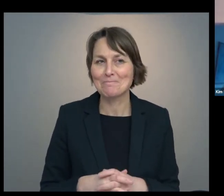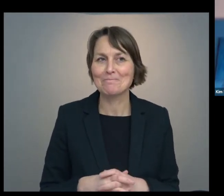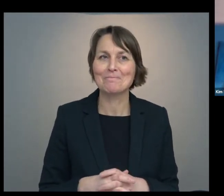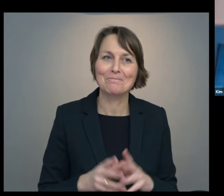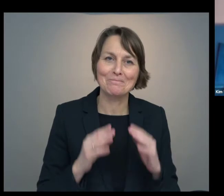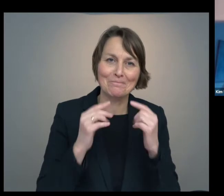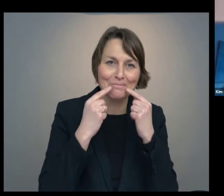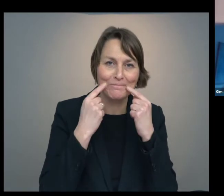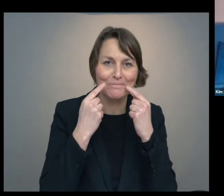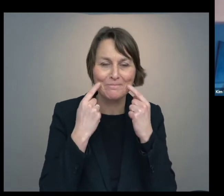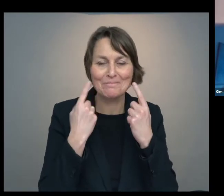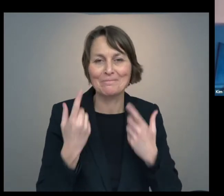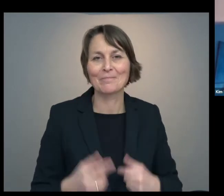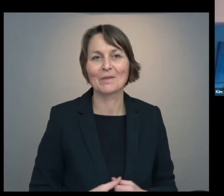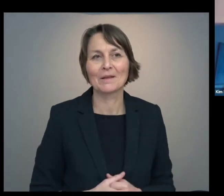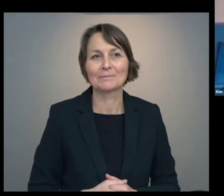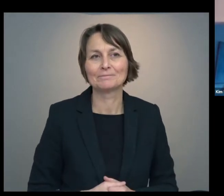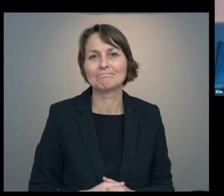But I mean,